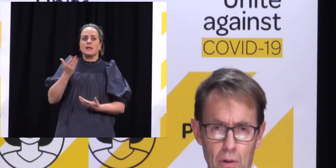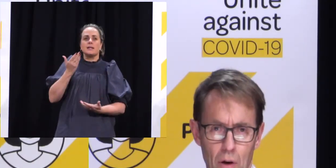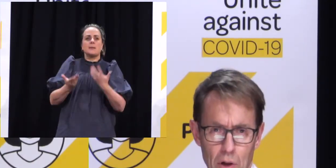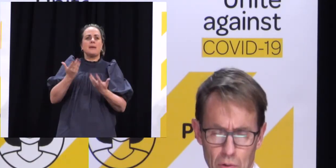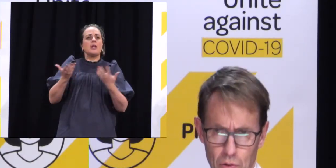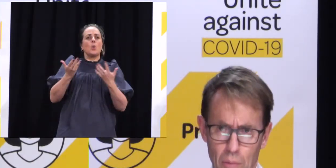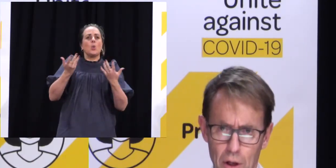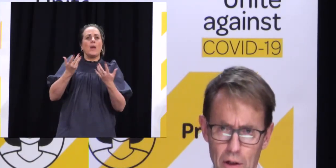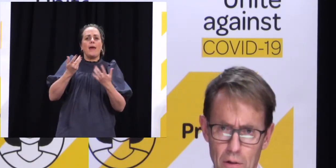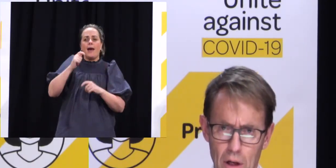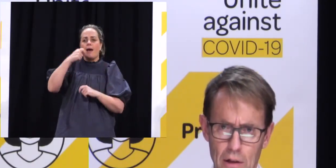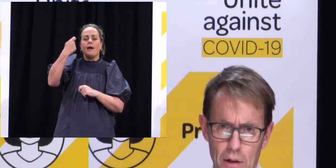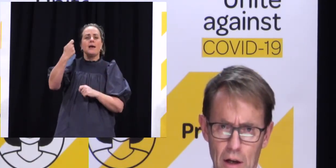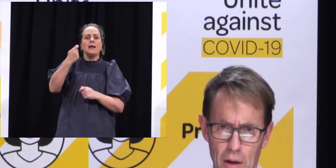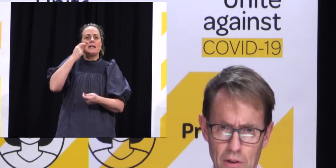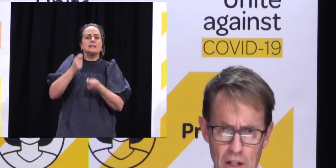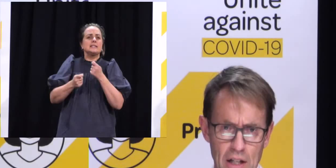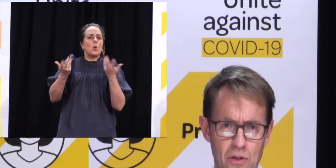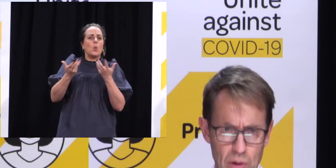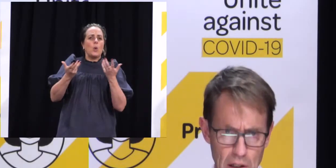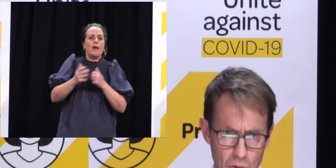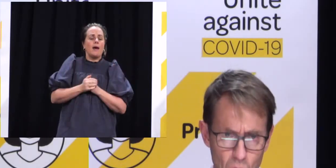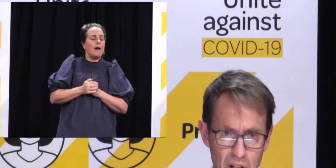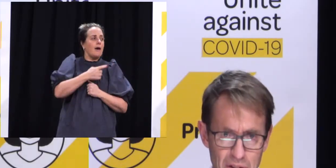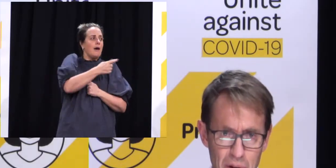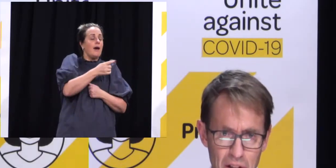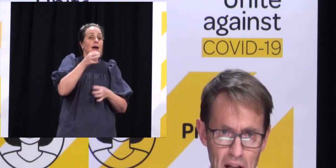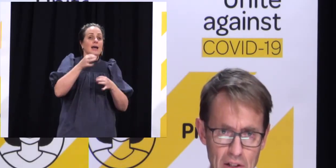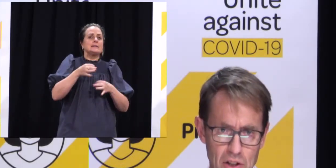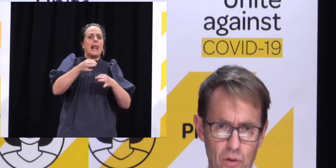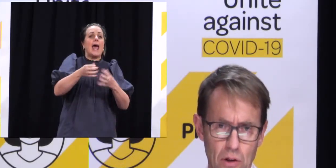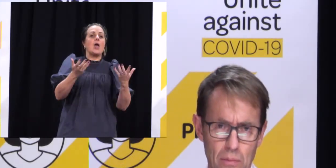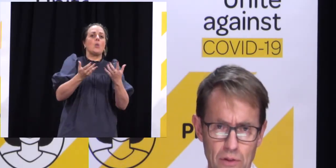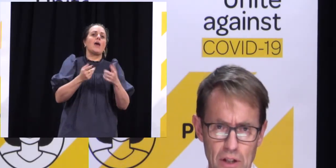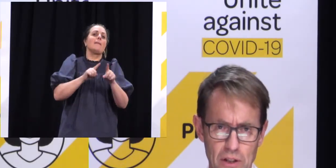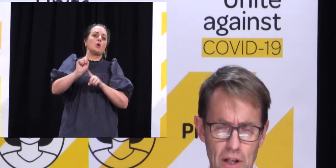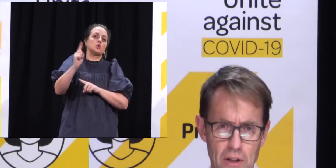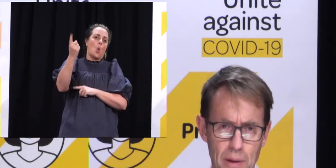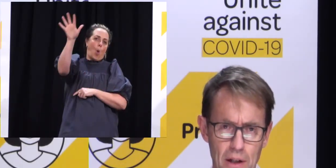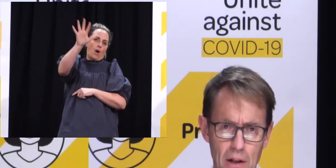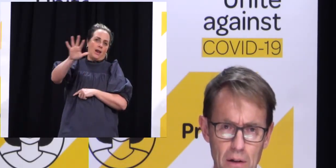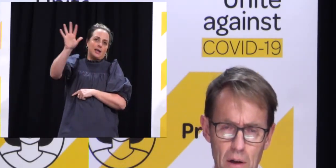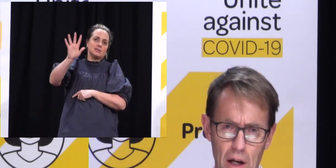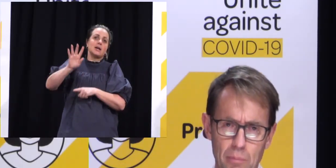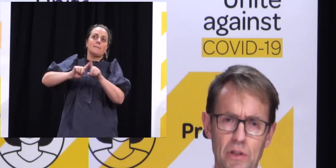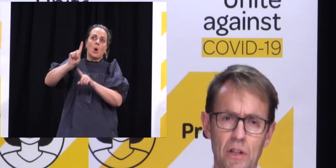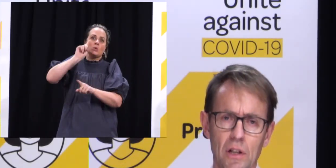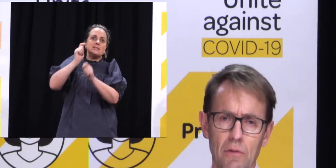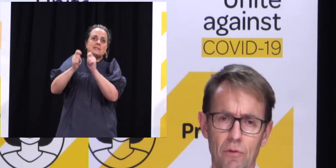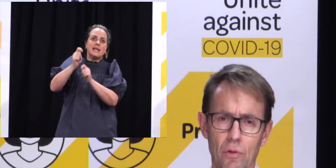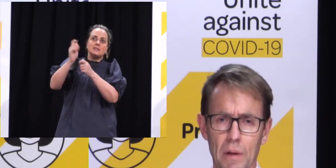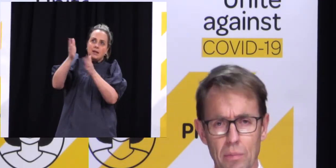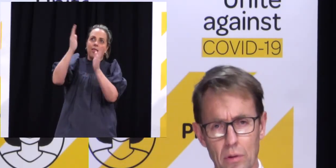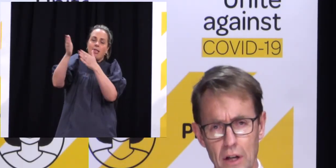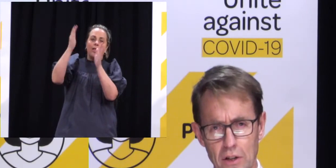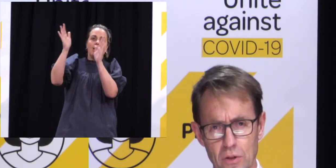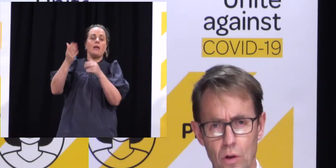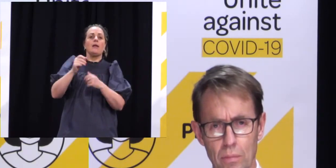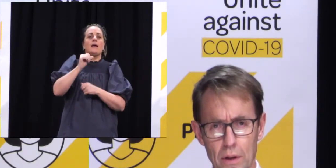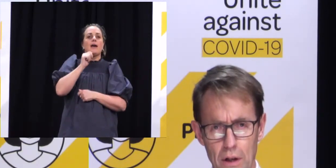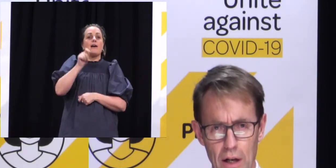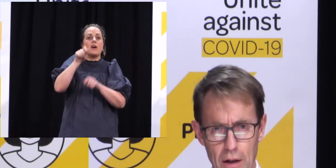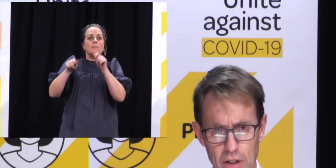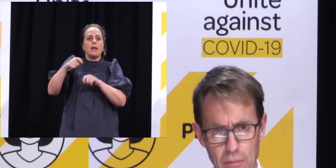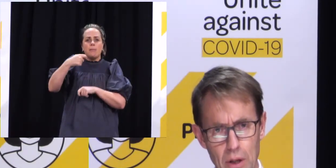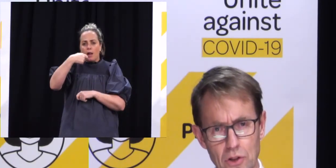depends on where you were swabbed, and our delays are really in Auckland, where the largest volume of testing has been done, and particularly for people who've had a